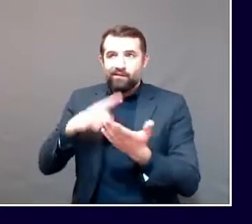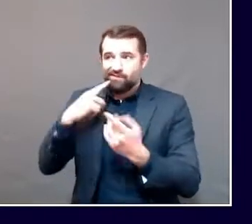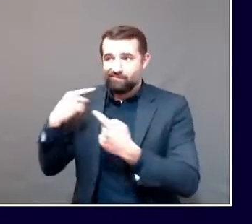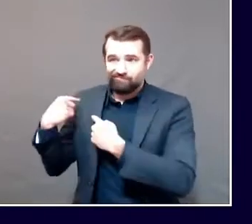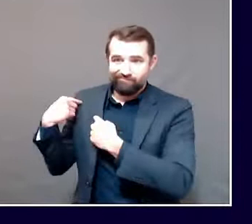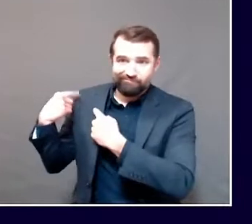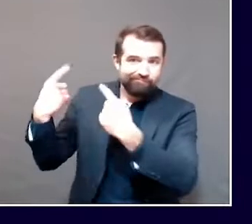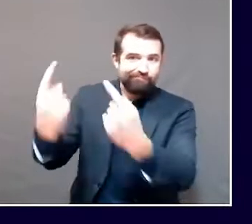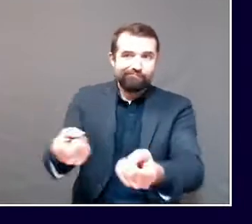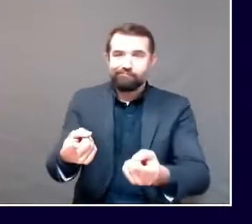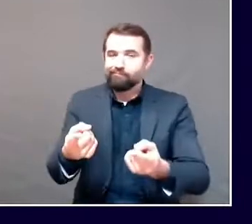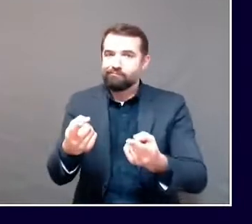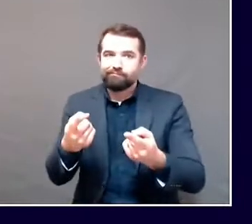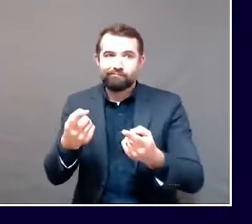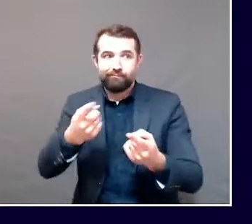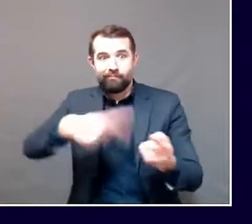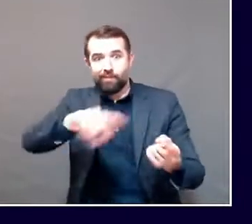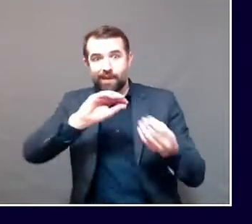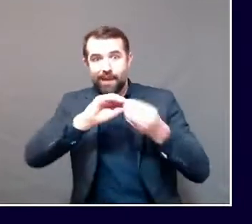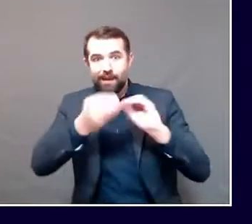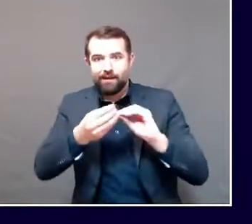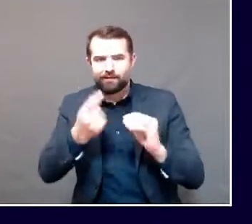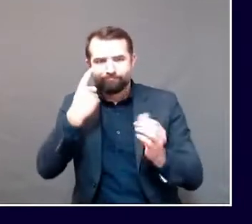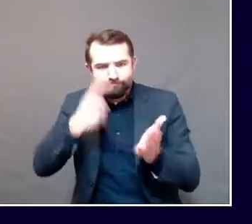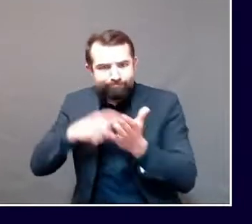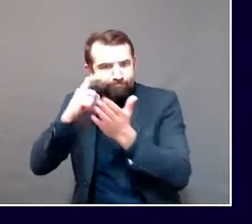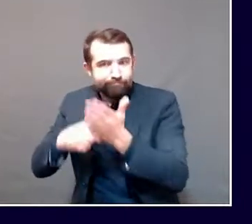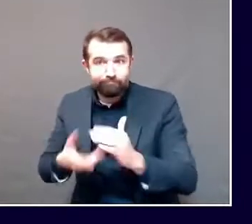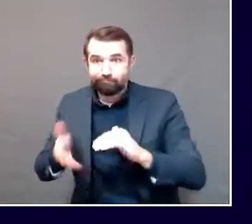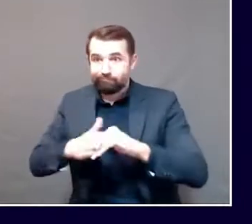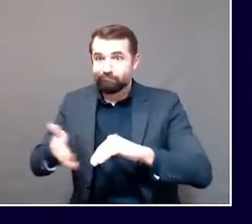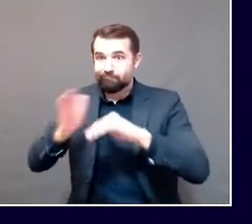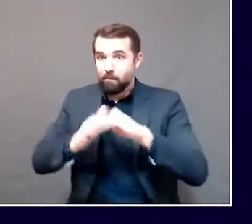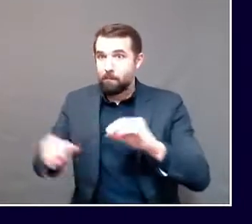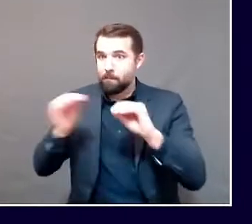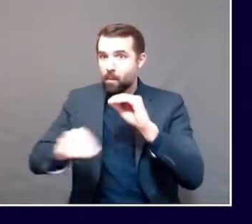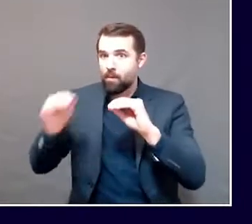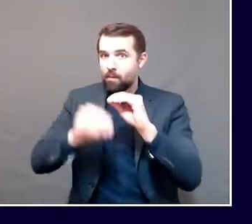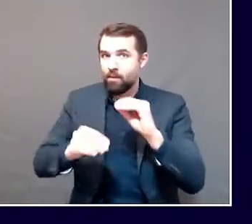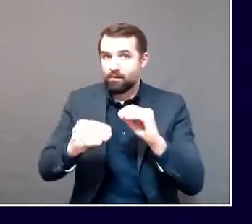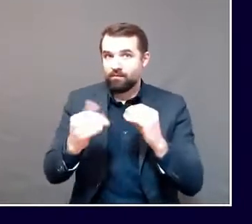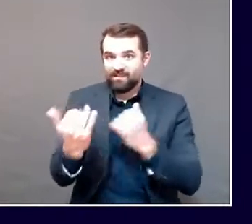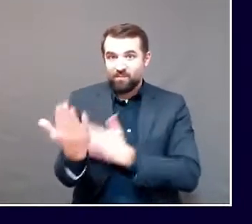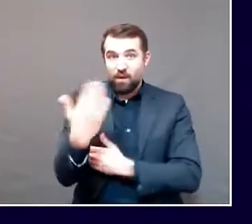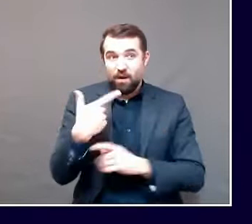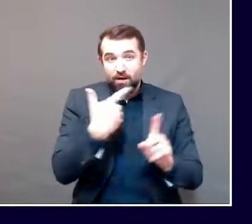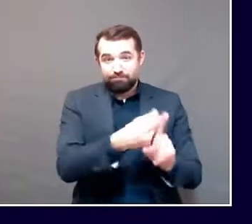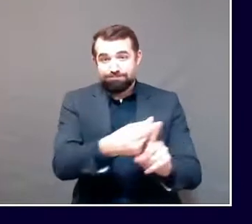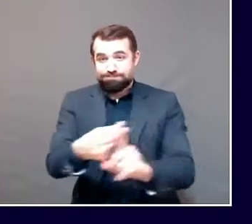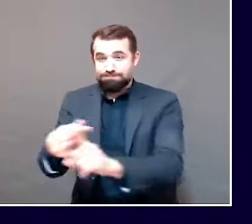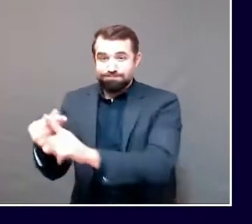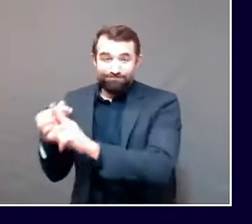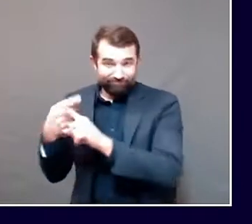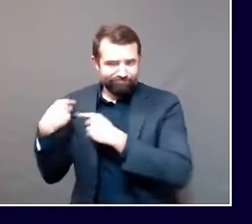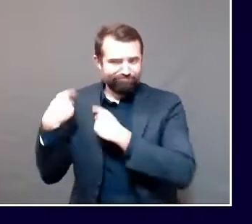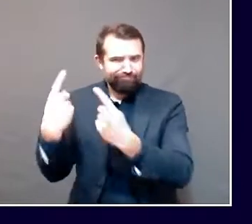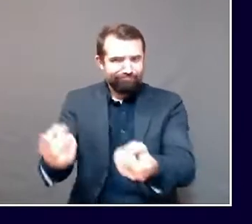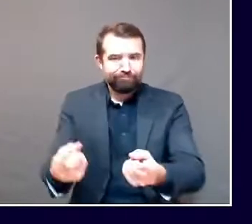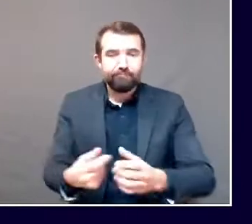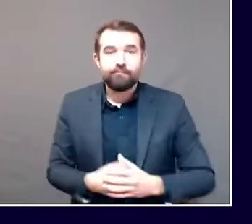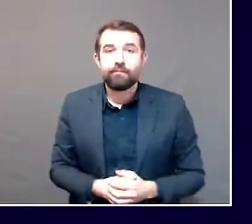most certainly have increased even since this morning, given that we know at healthcare centers across the state of